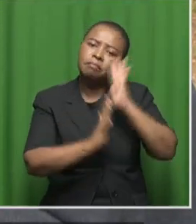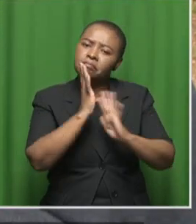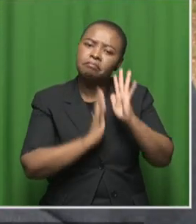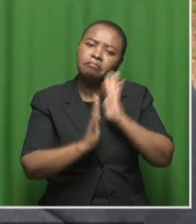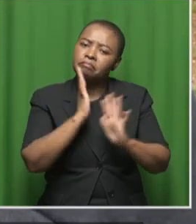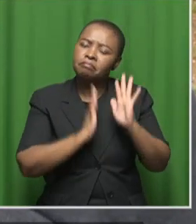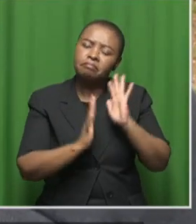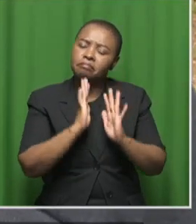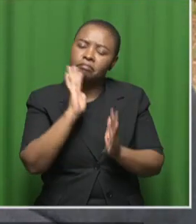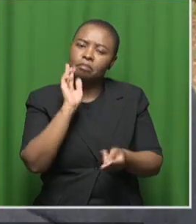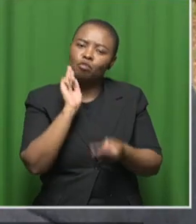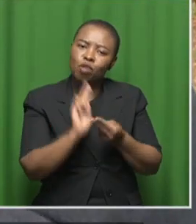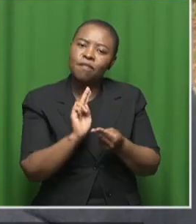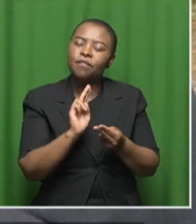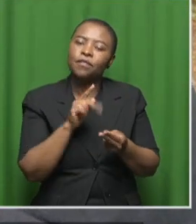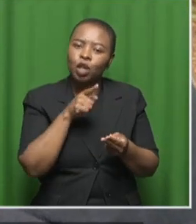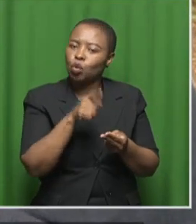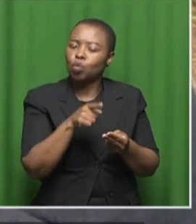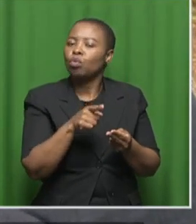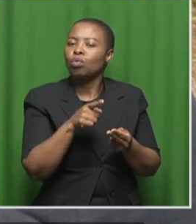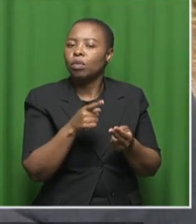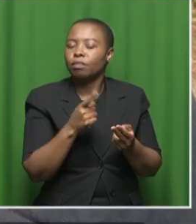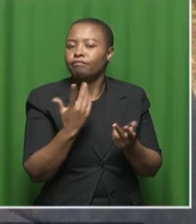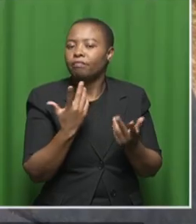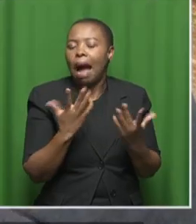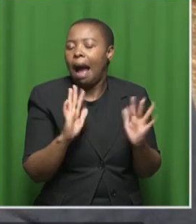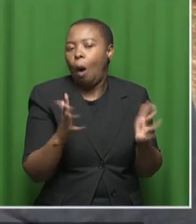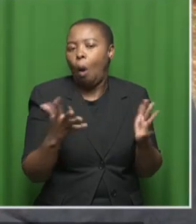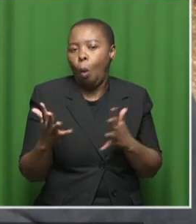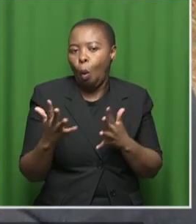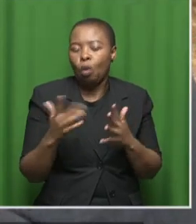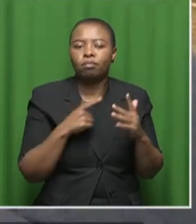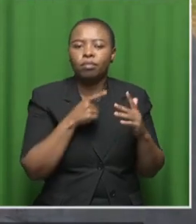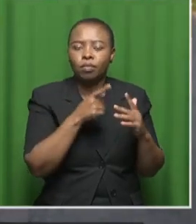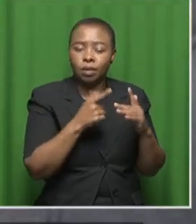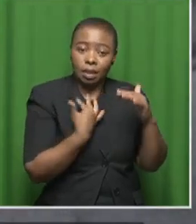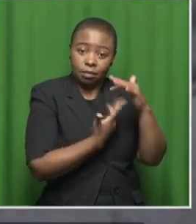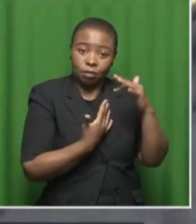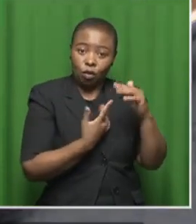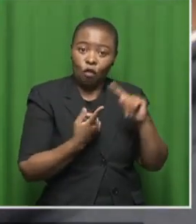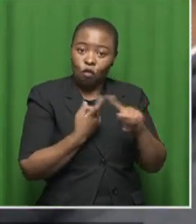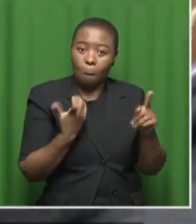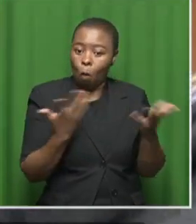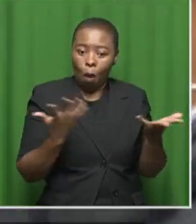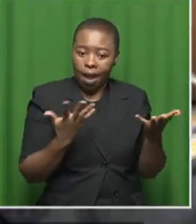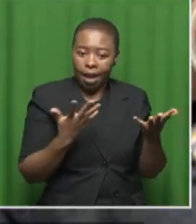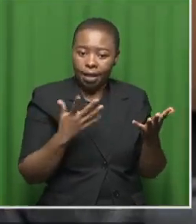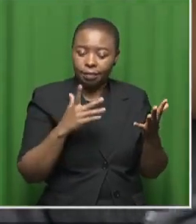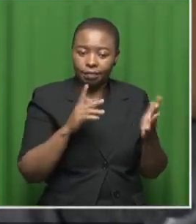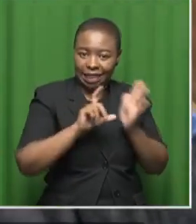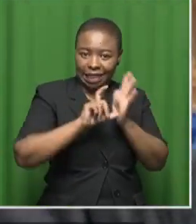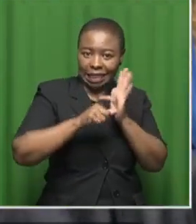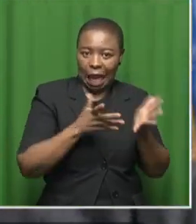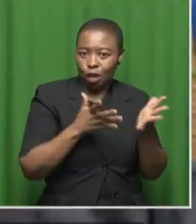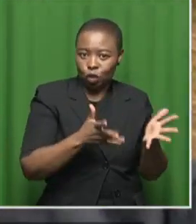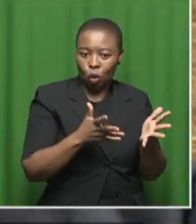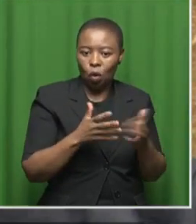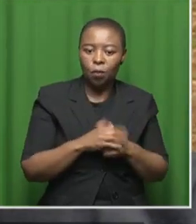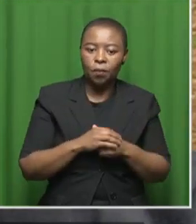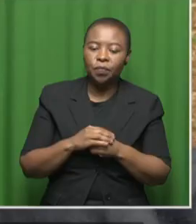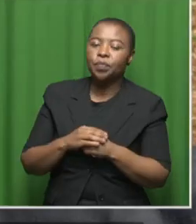up arriving to where you are in terms of what inspired you to come up with this design. Things